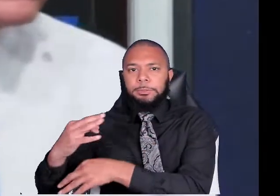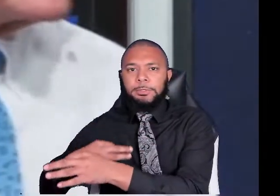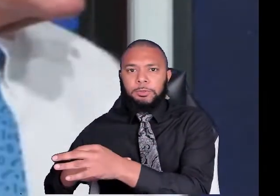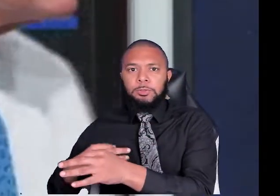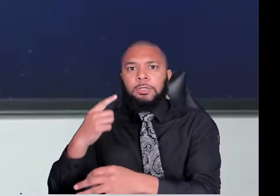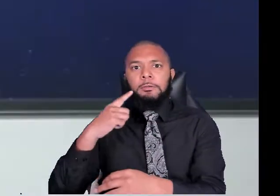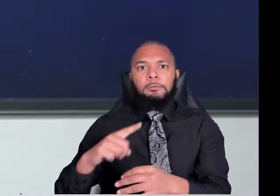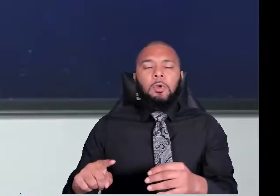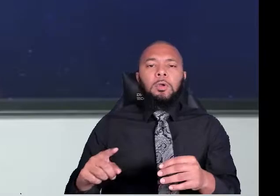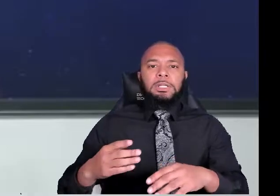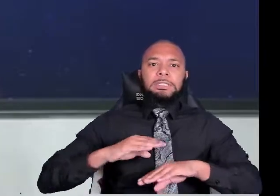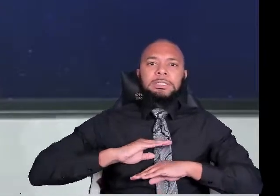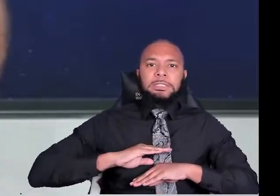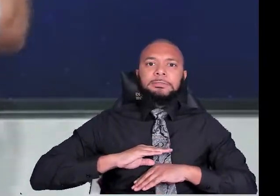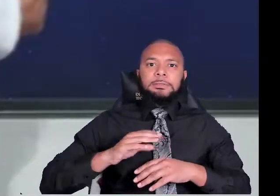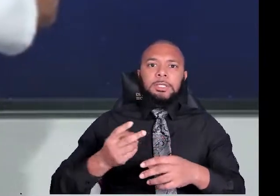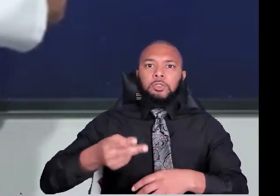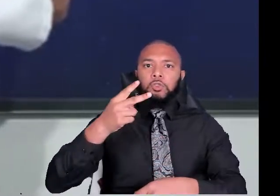of equations.